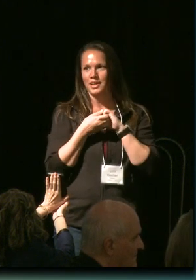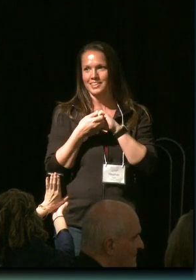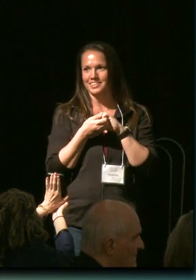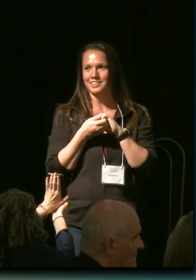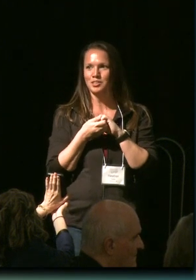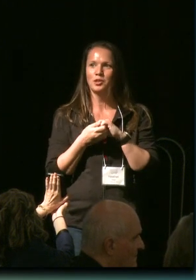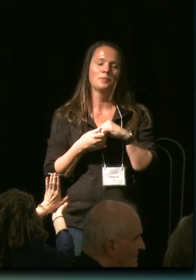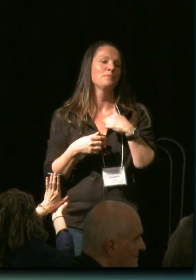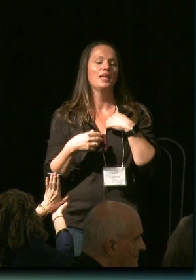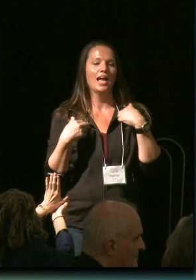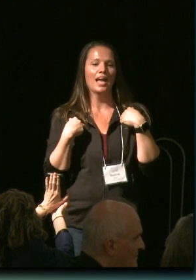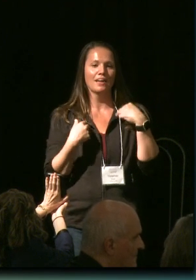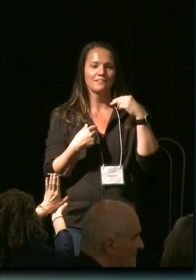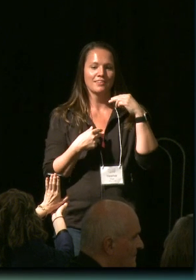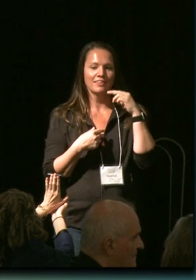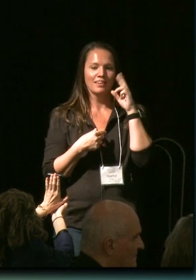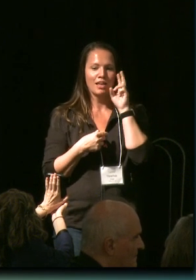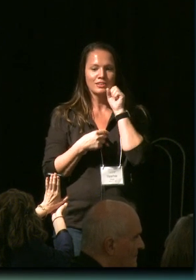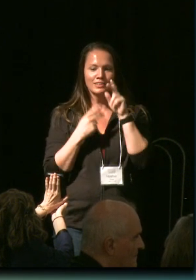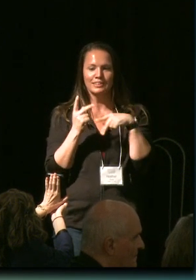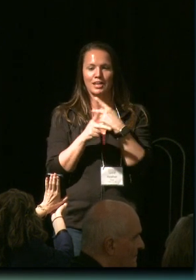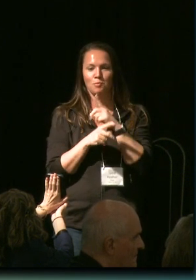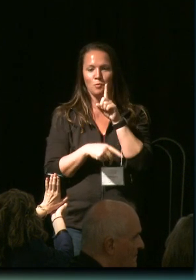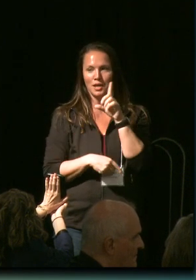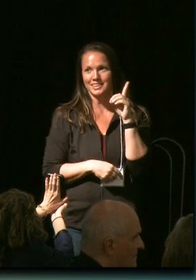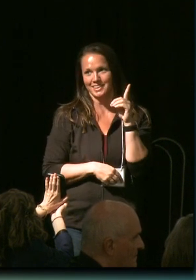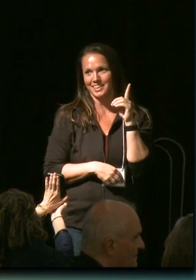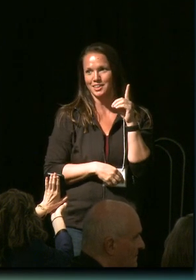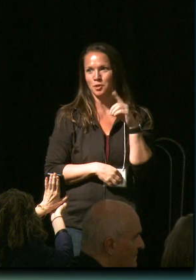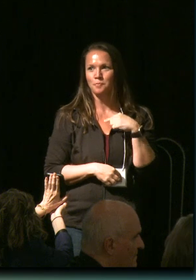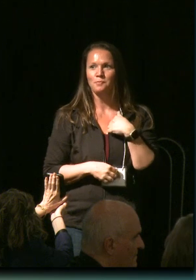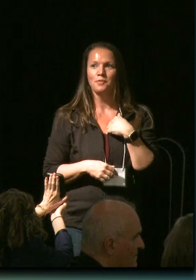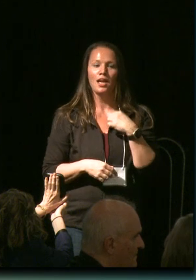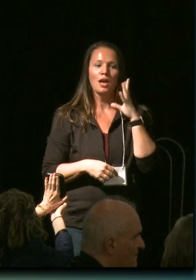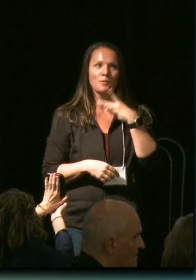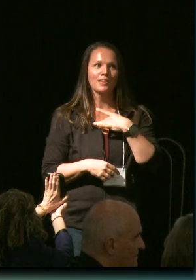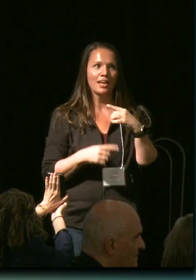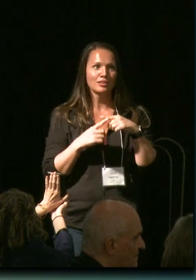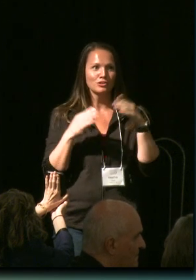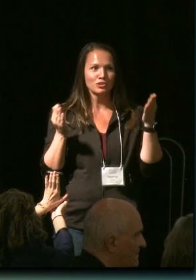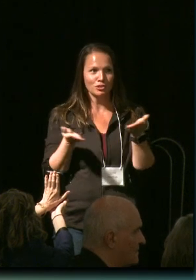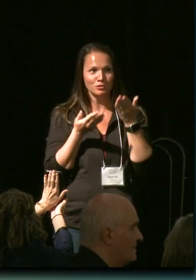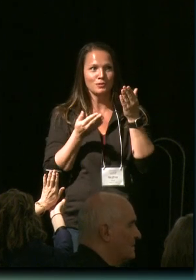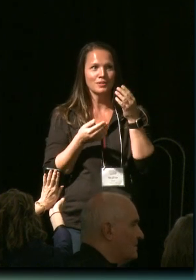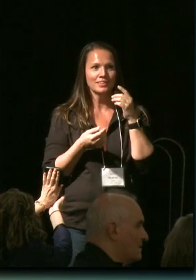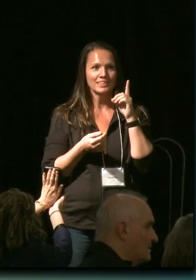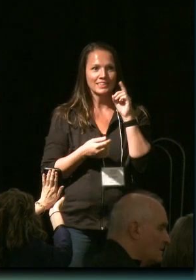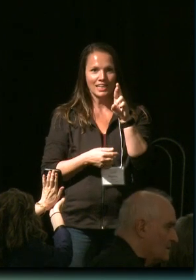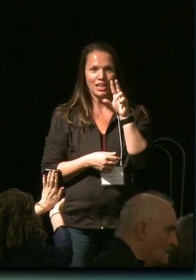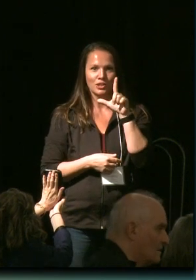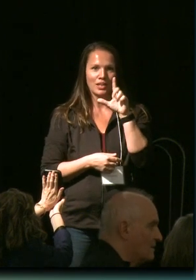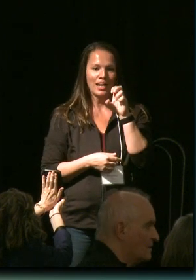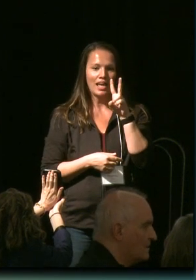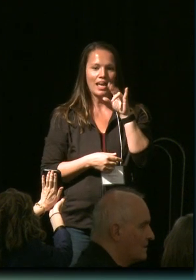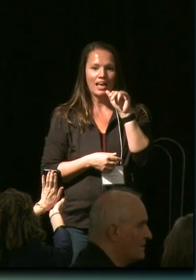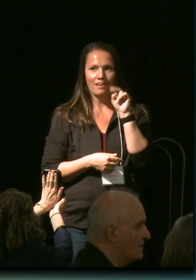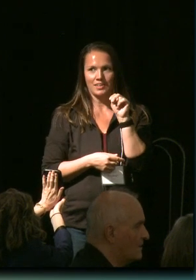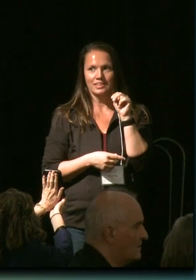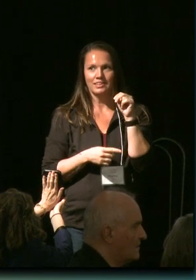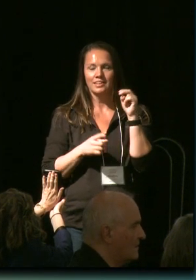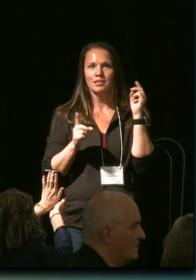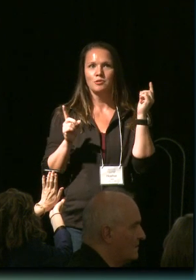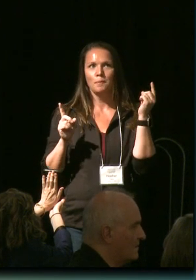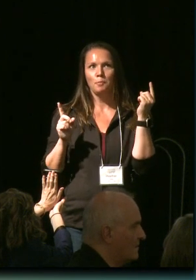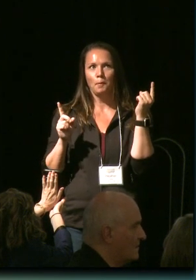the Usher Syndrome Coalition. My type is 1D, and I would like to introduce